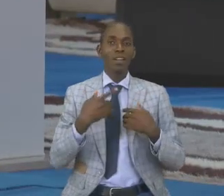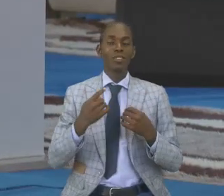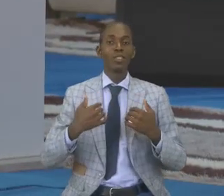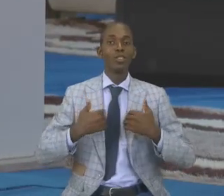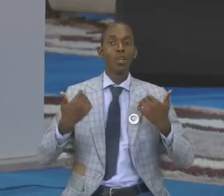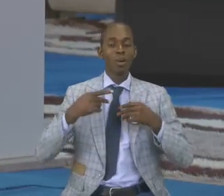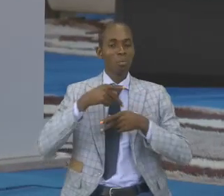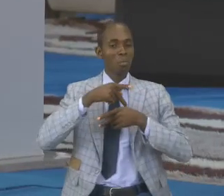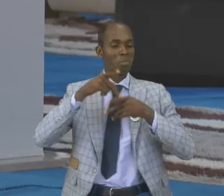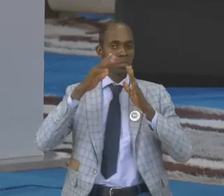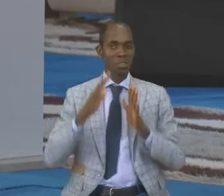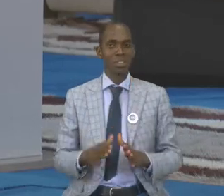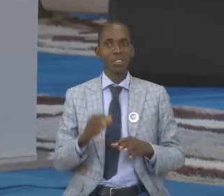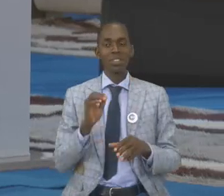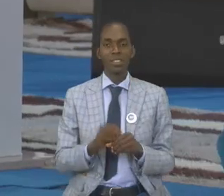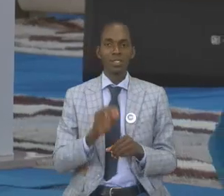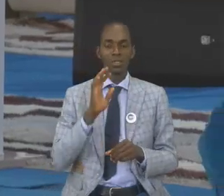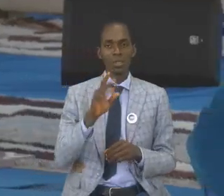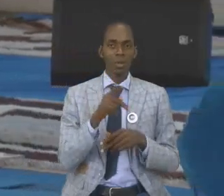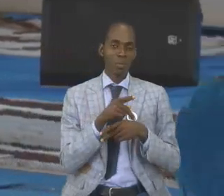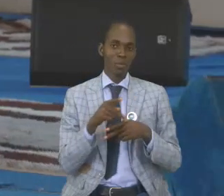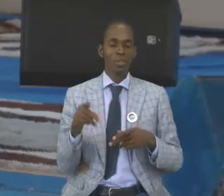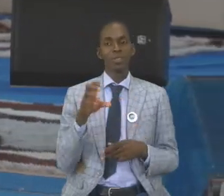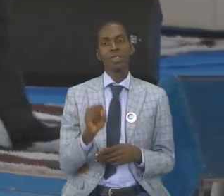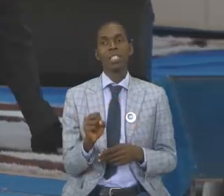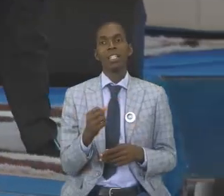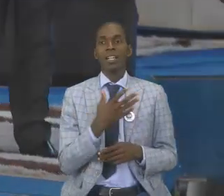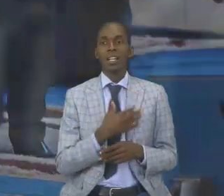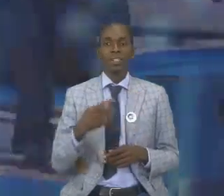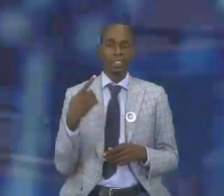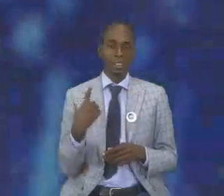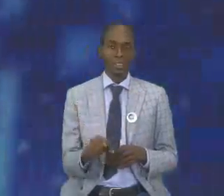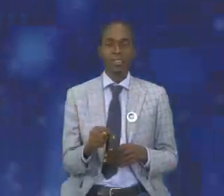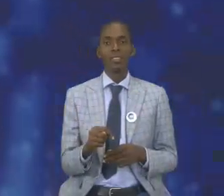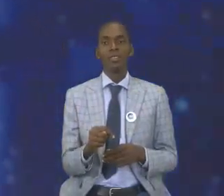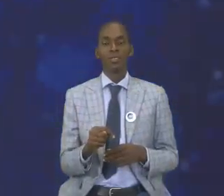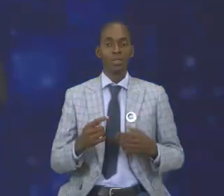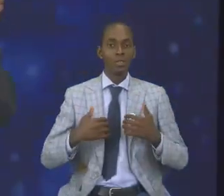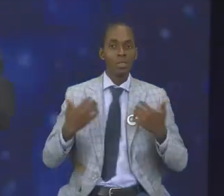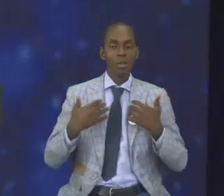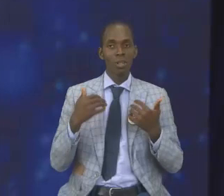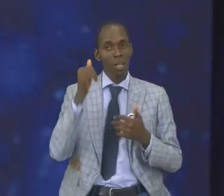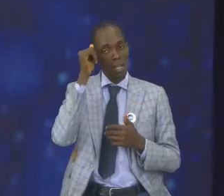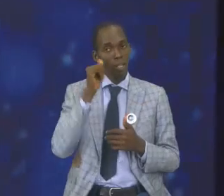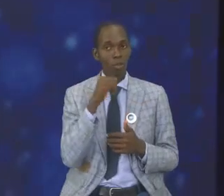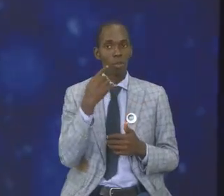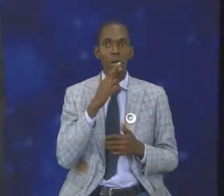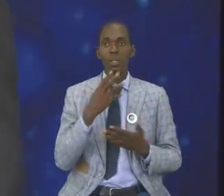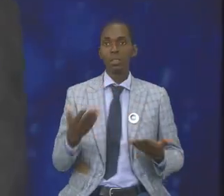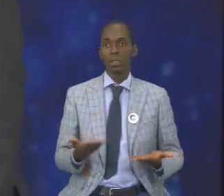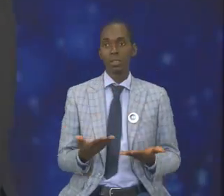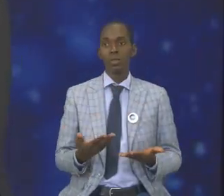your profession. And we have the young adults who are here. We're actually ranging from